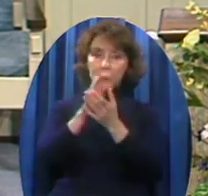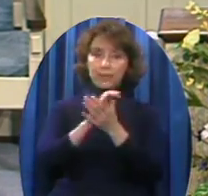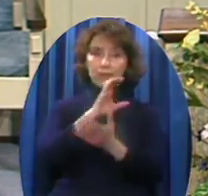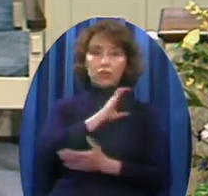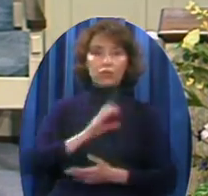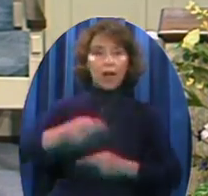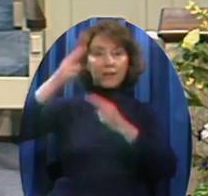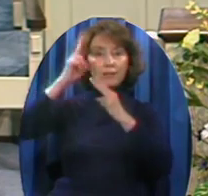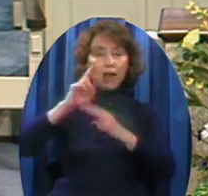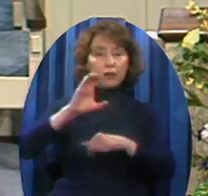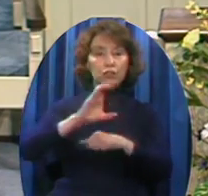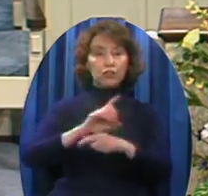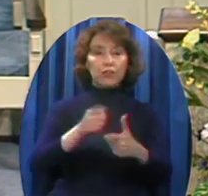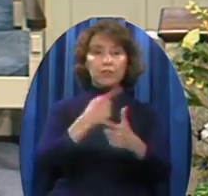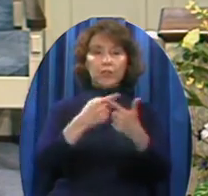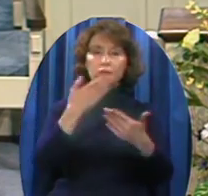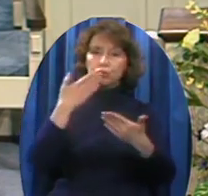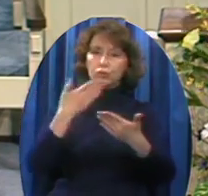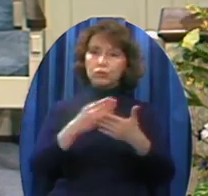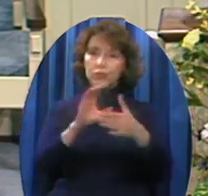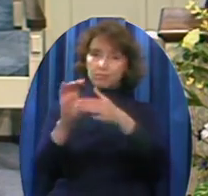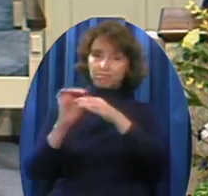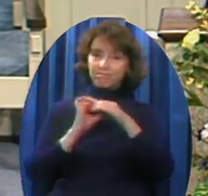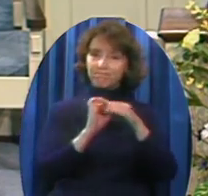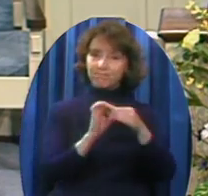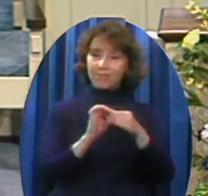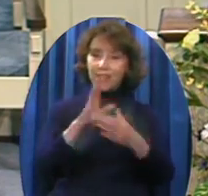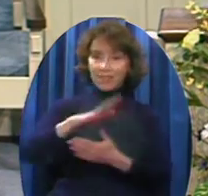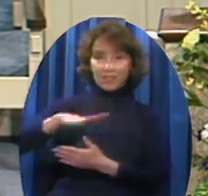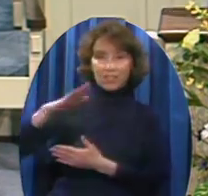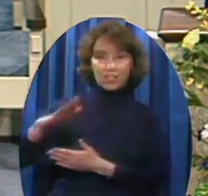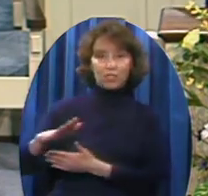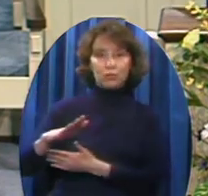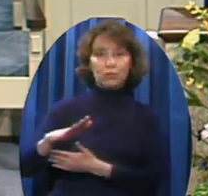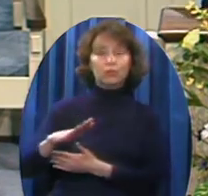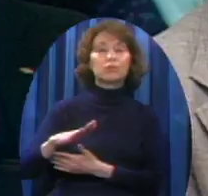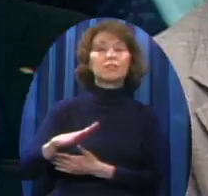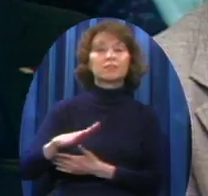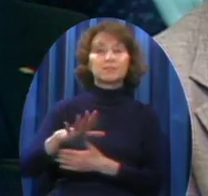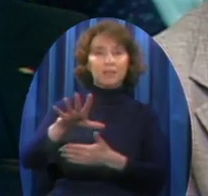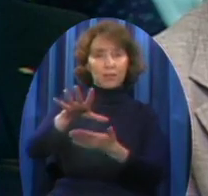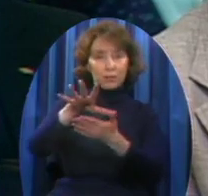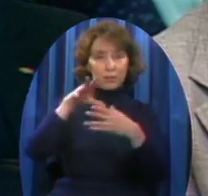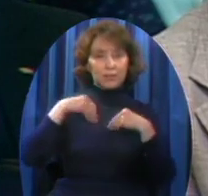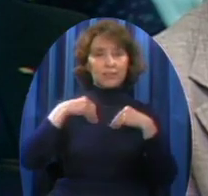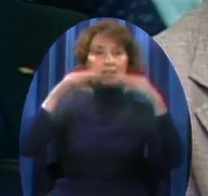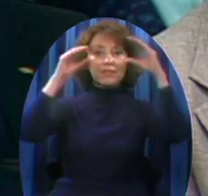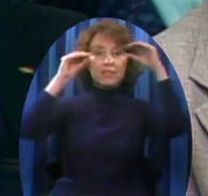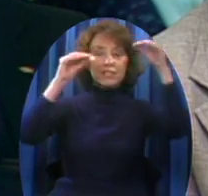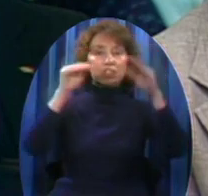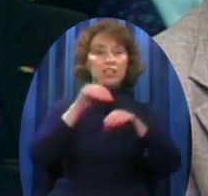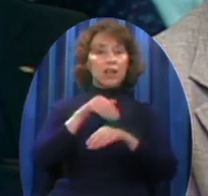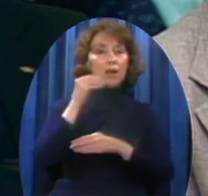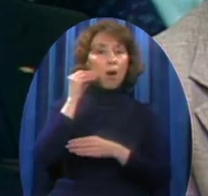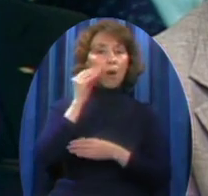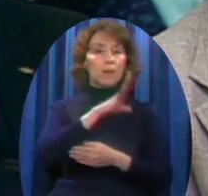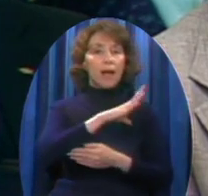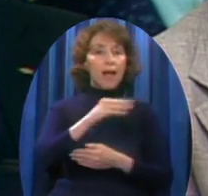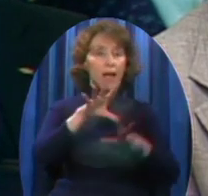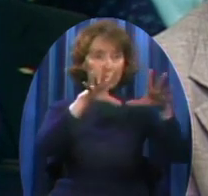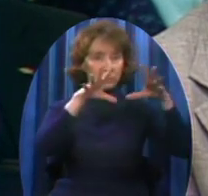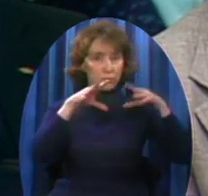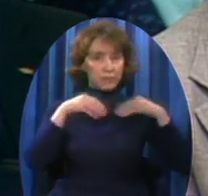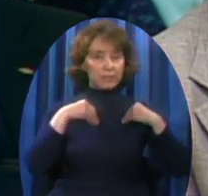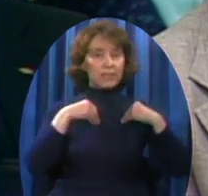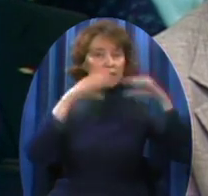terrific combination. Because they get it at home and they get the same thing at church. Now, some of you dear people belong to a